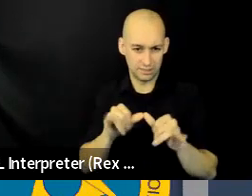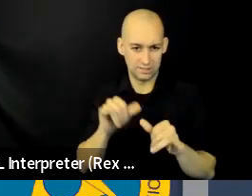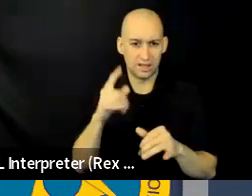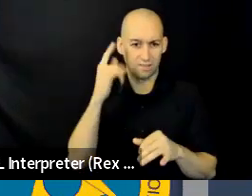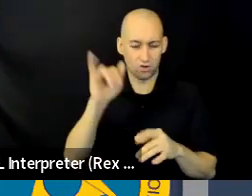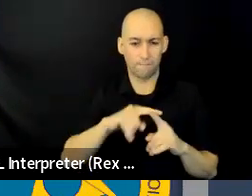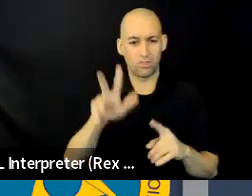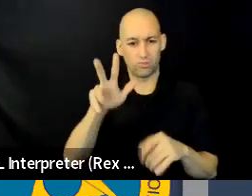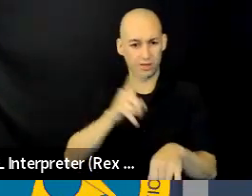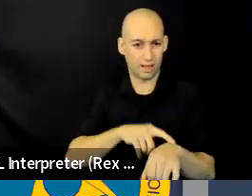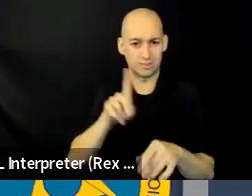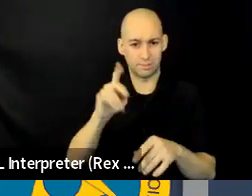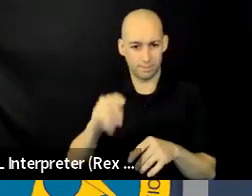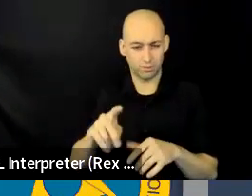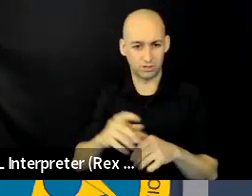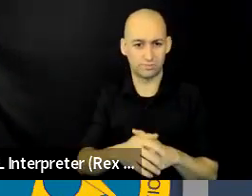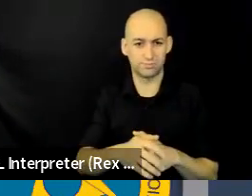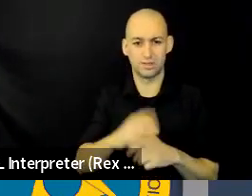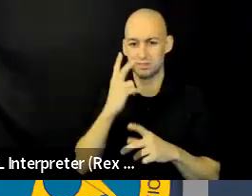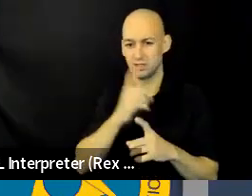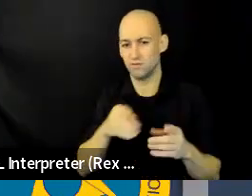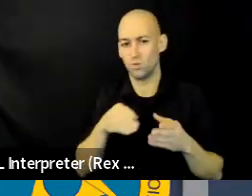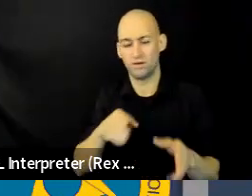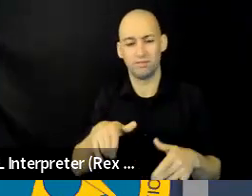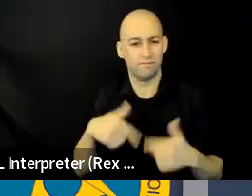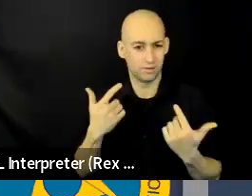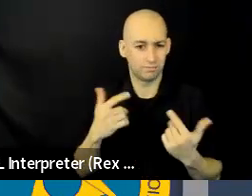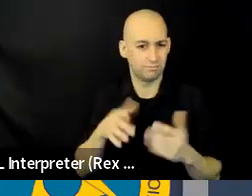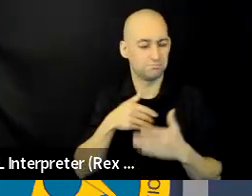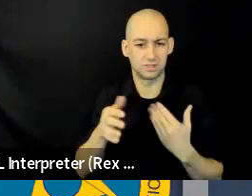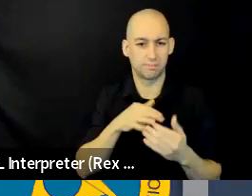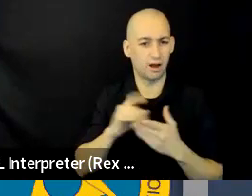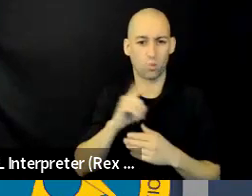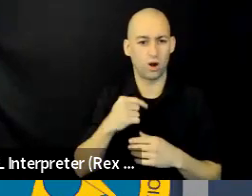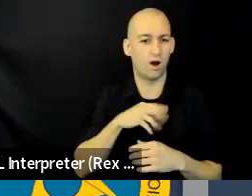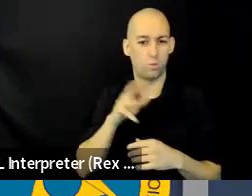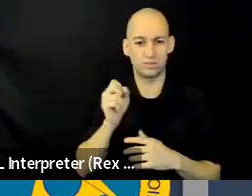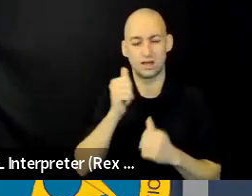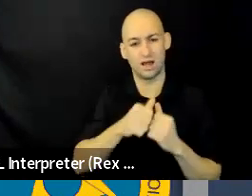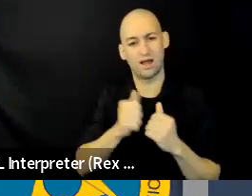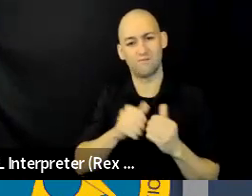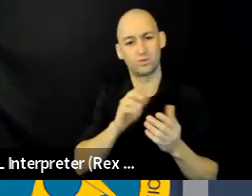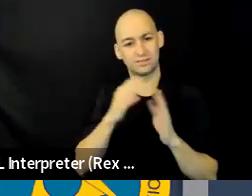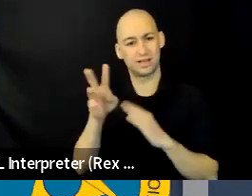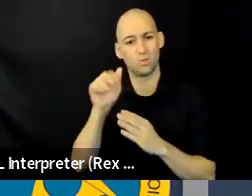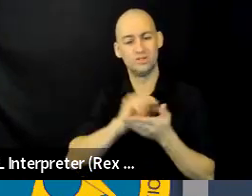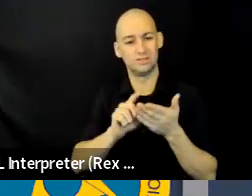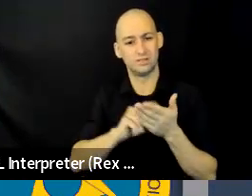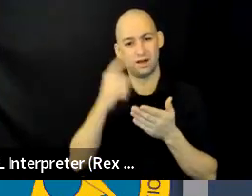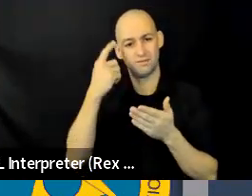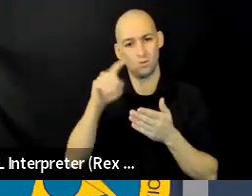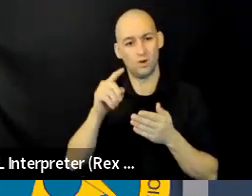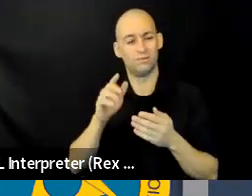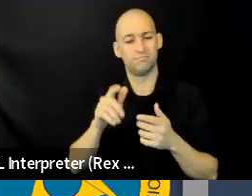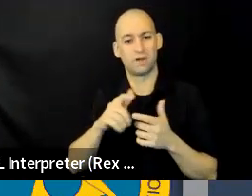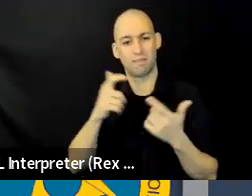the population, and was able to see a different way of living. It did not matter where I was in Japan. Every city I visited was designed to have ample, dense